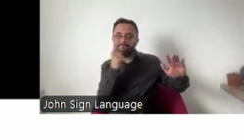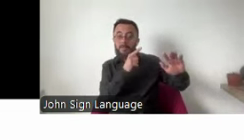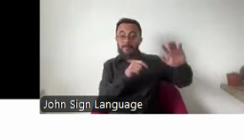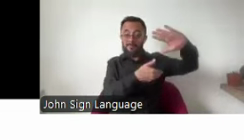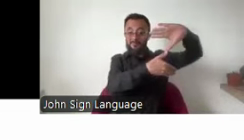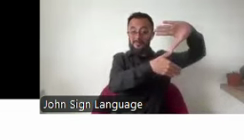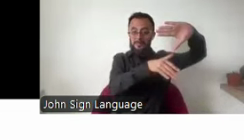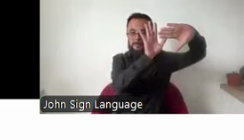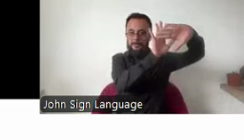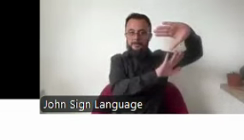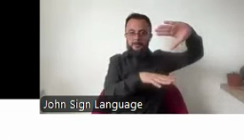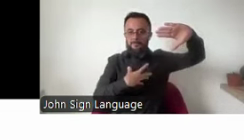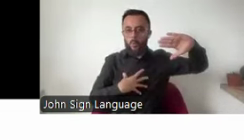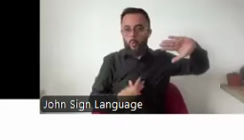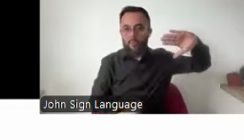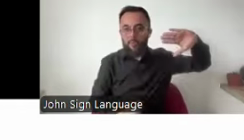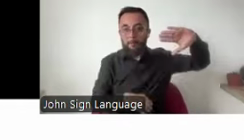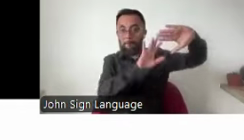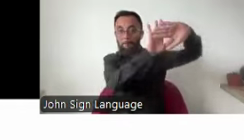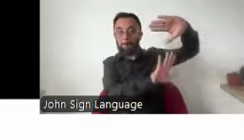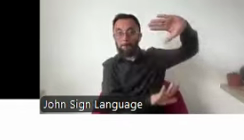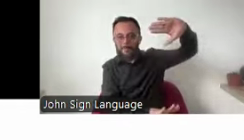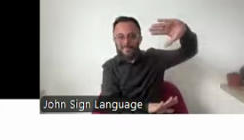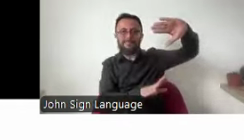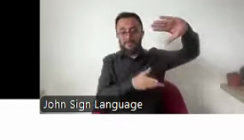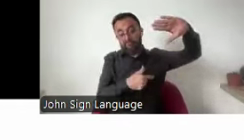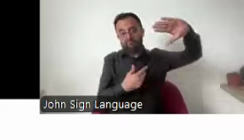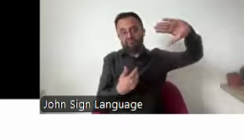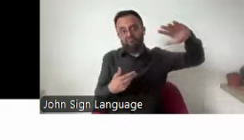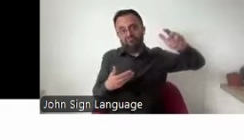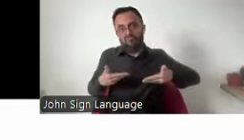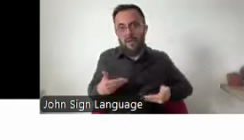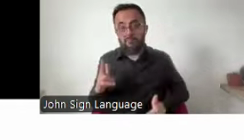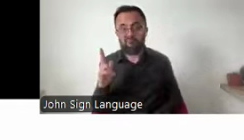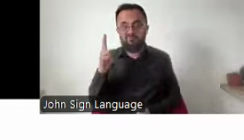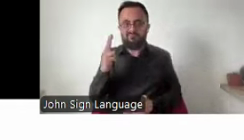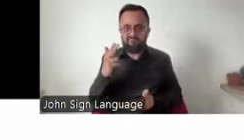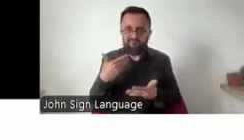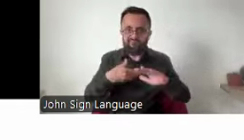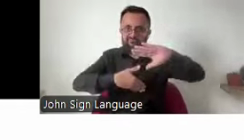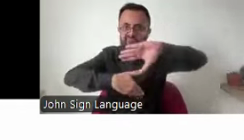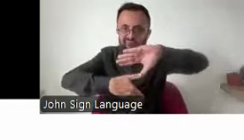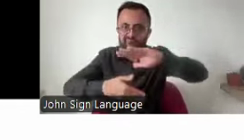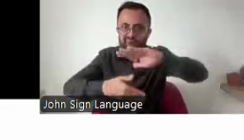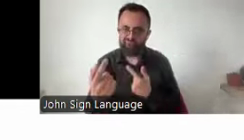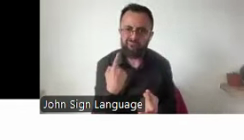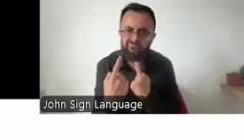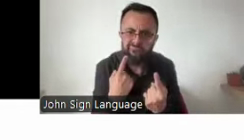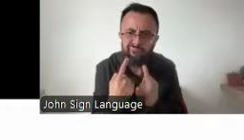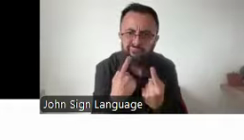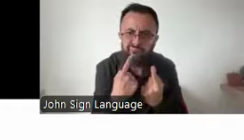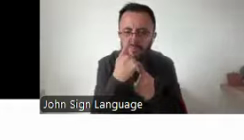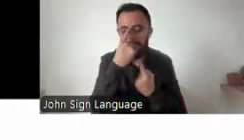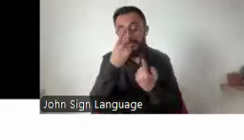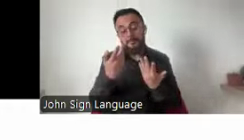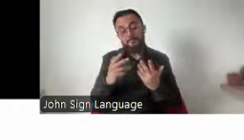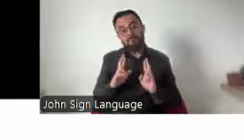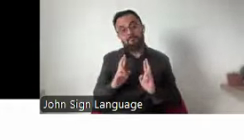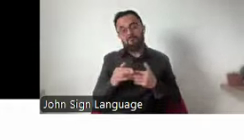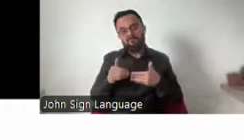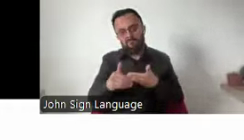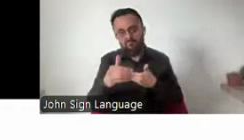with you today and hopefully some interest. And we'll be very keen to collaborate with you if you're interested to go on this